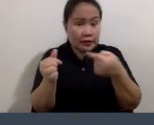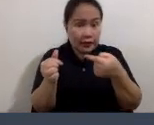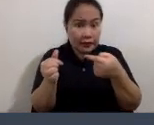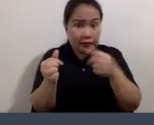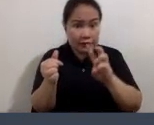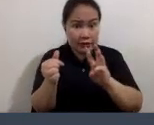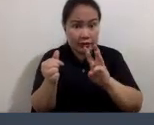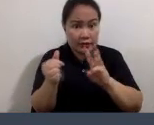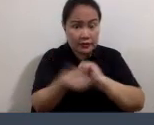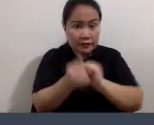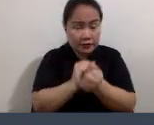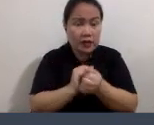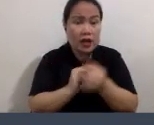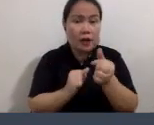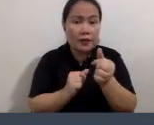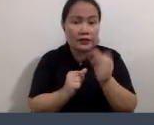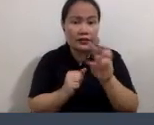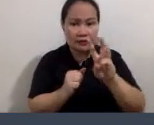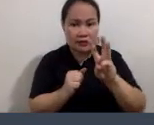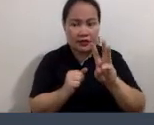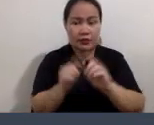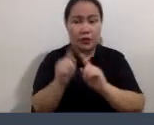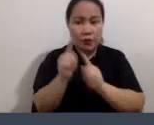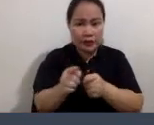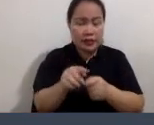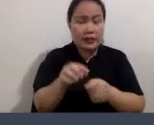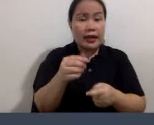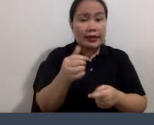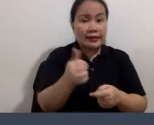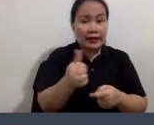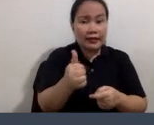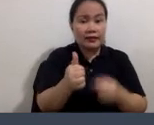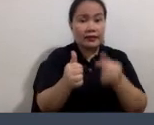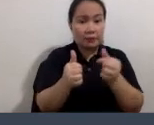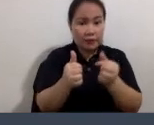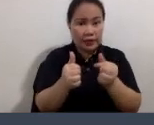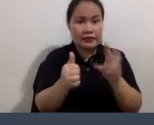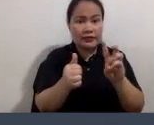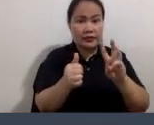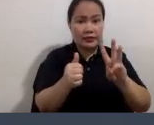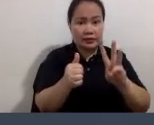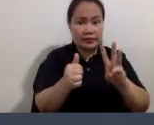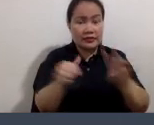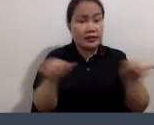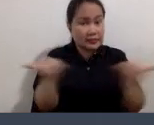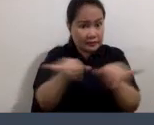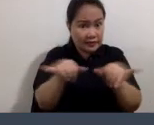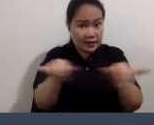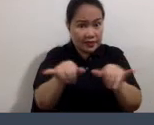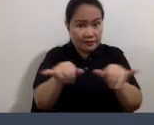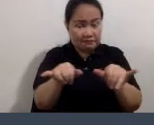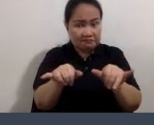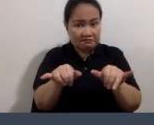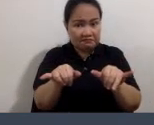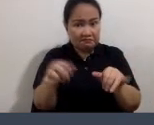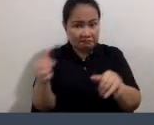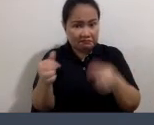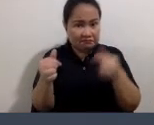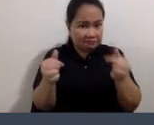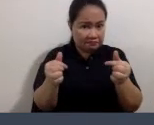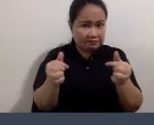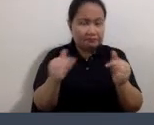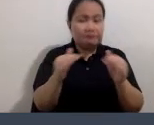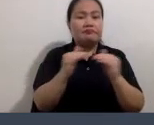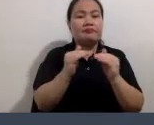from negative 6, magiging positive 6. So, we will have 10 plus 6. So, same sign, add.